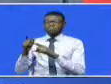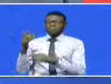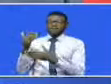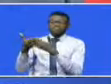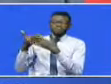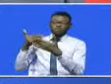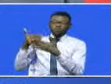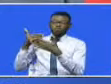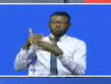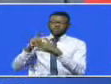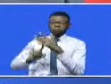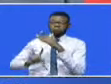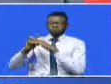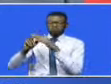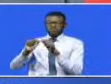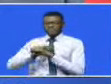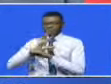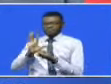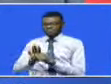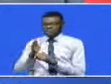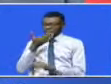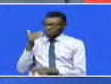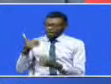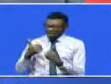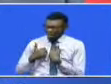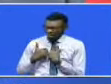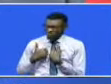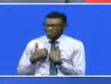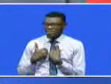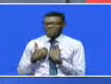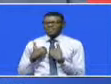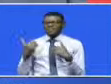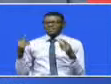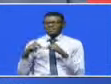COVID, there should have been some corresponding message